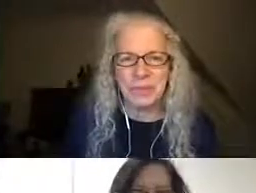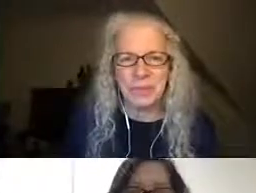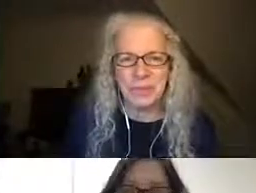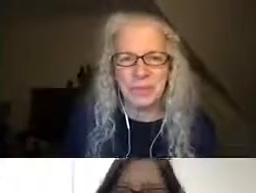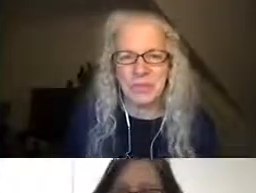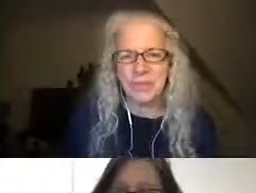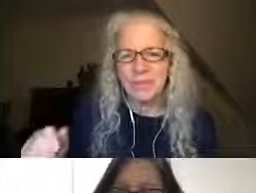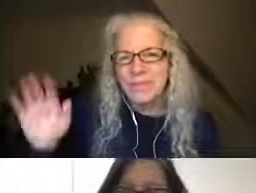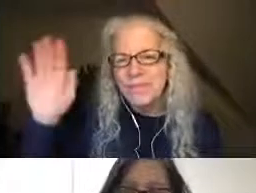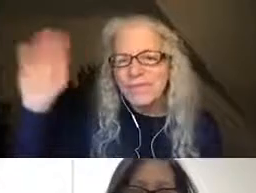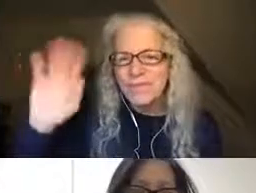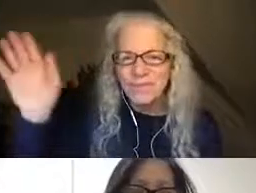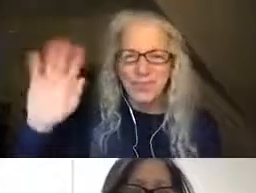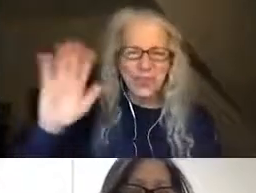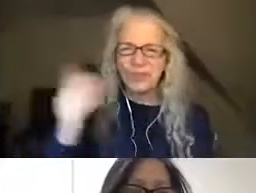Hi, good evening, everyone.